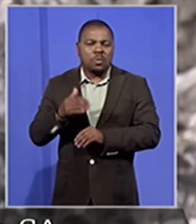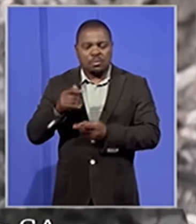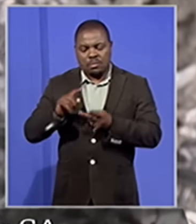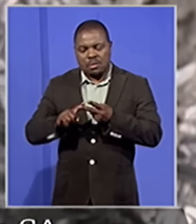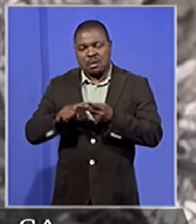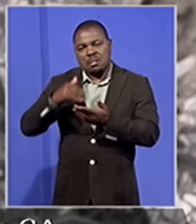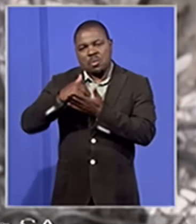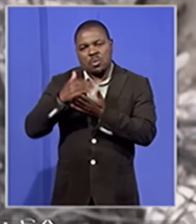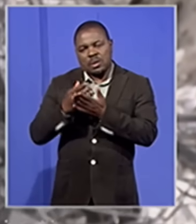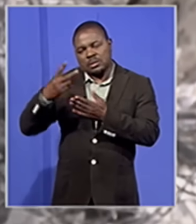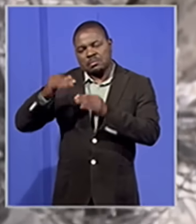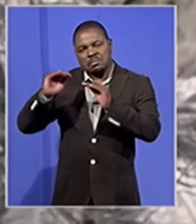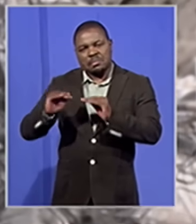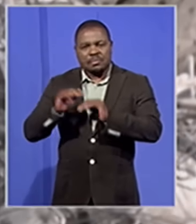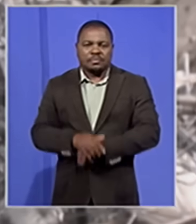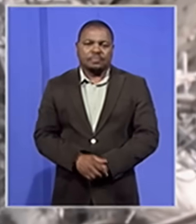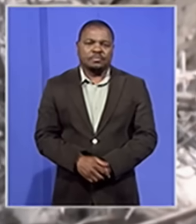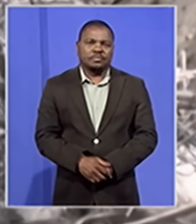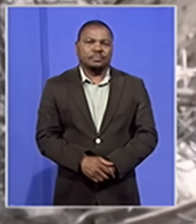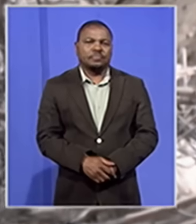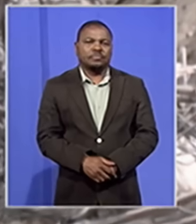bobedi.